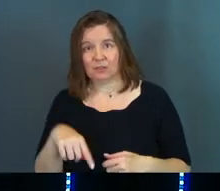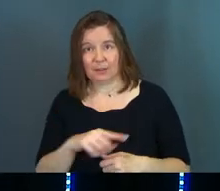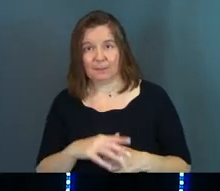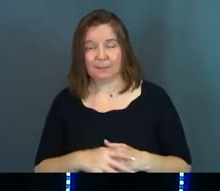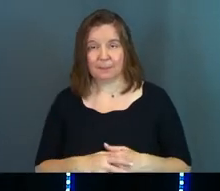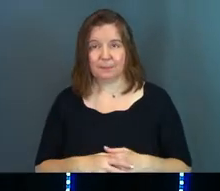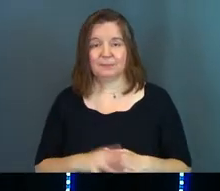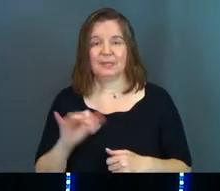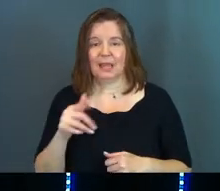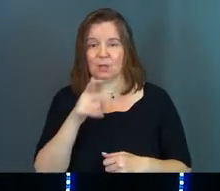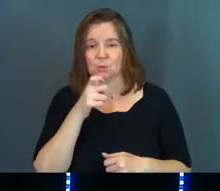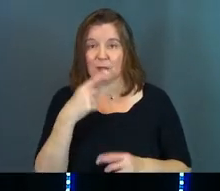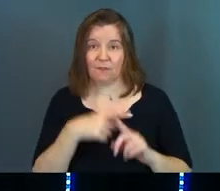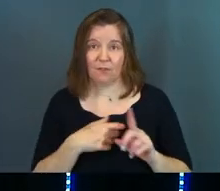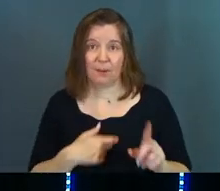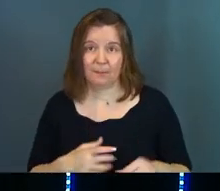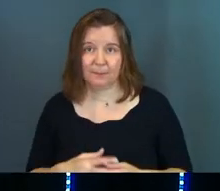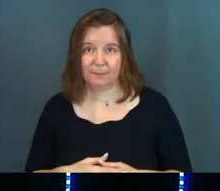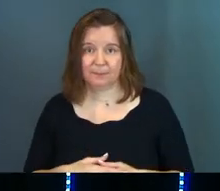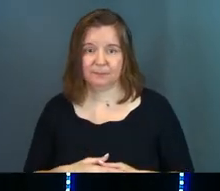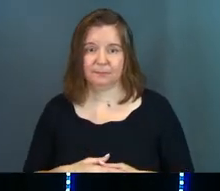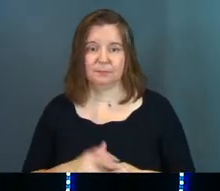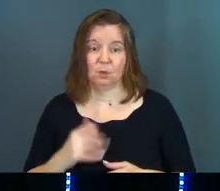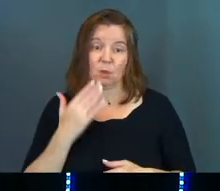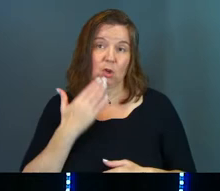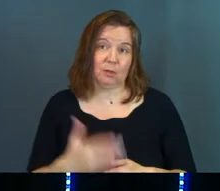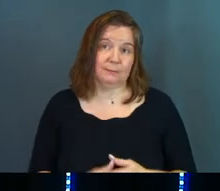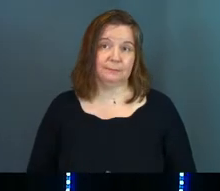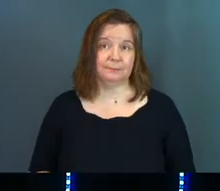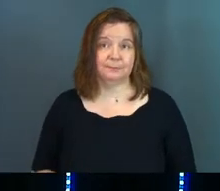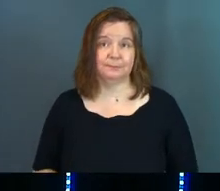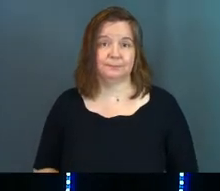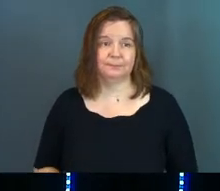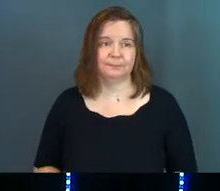them. That's who those are from. And so they're good.